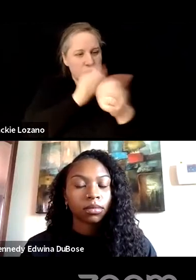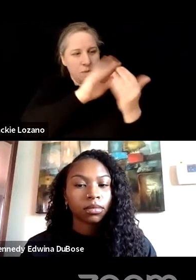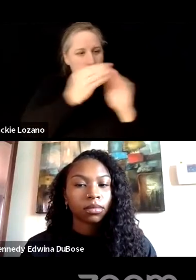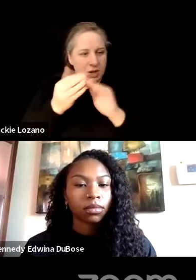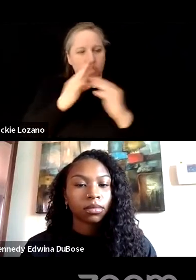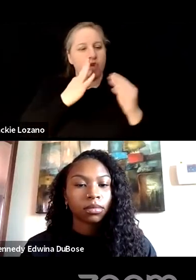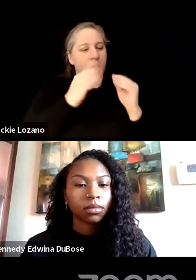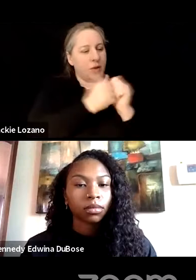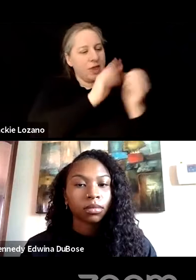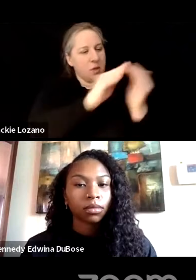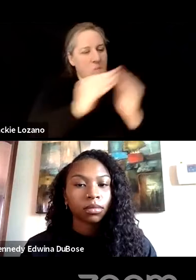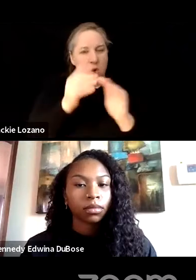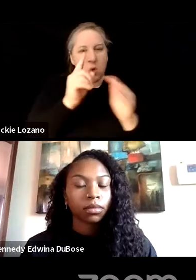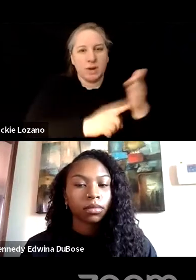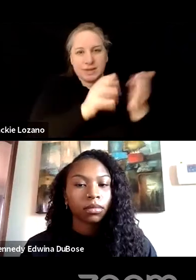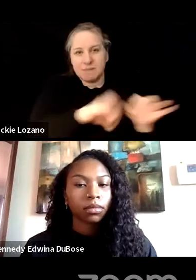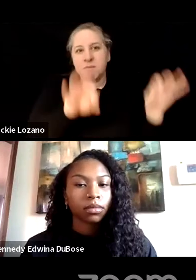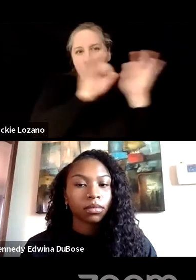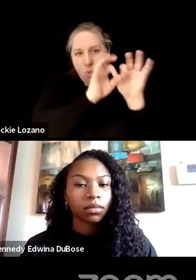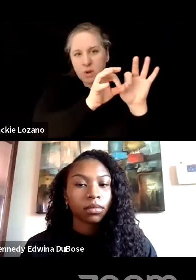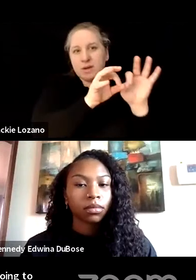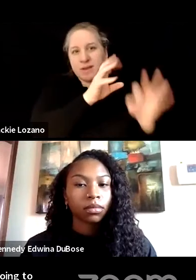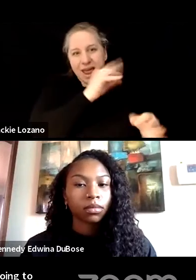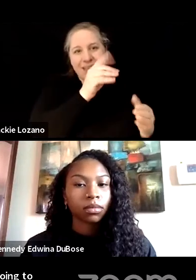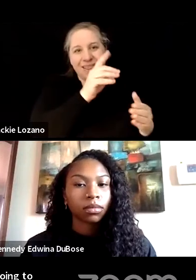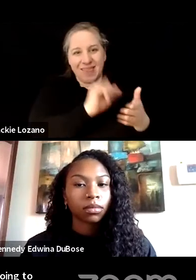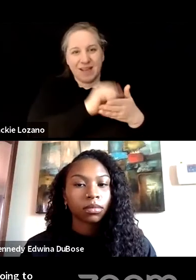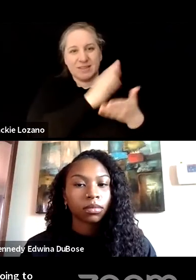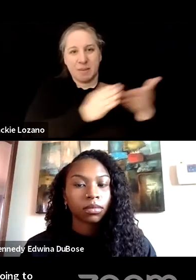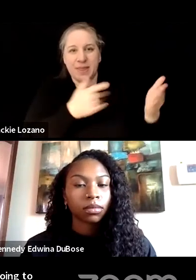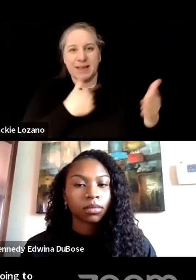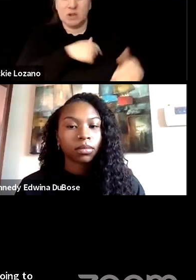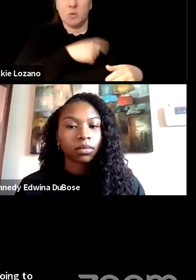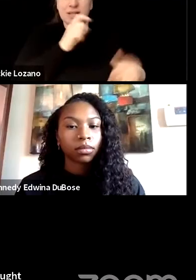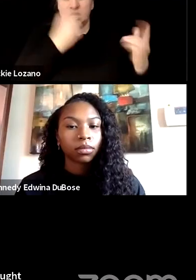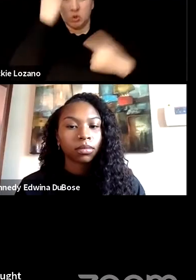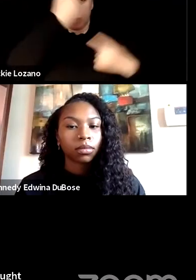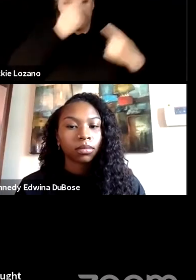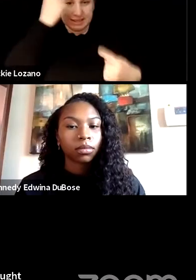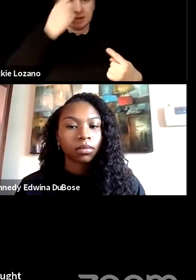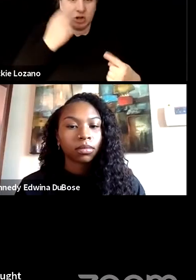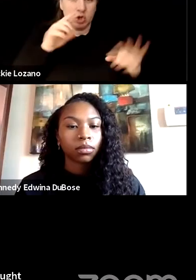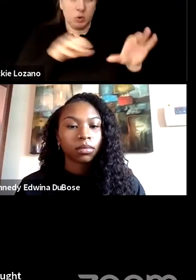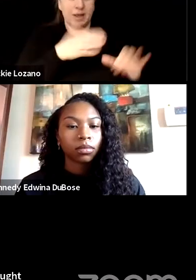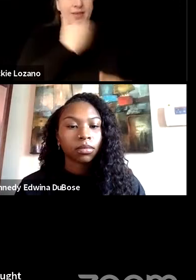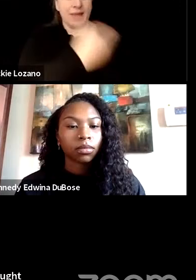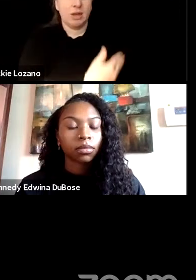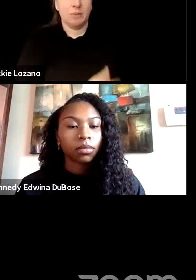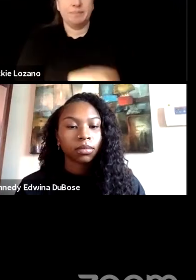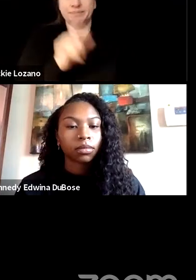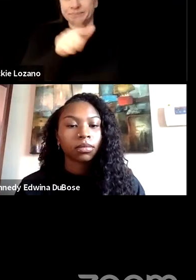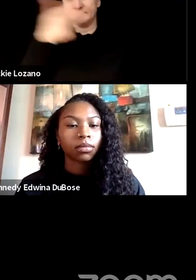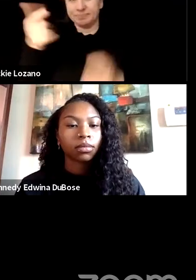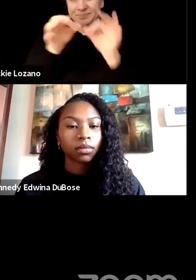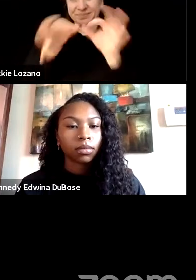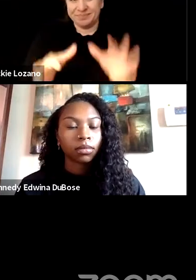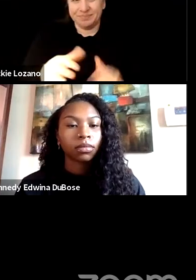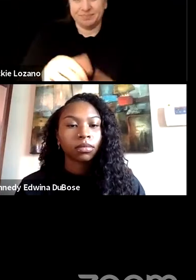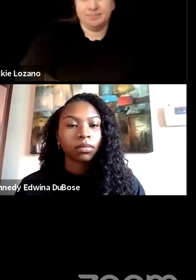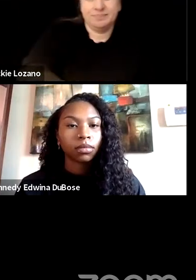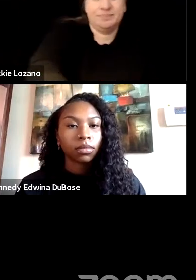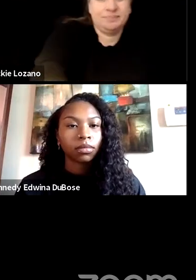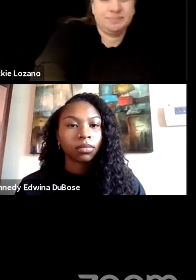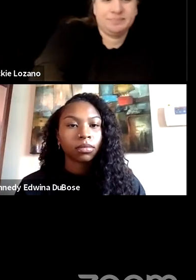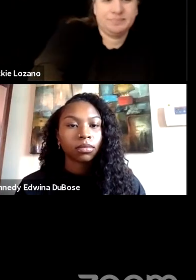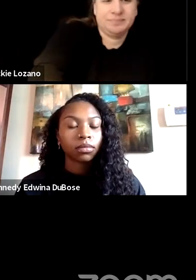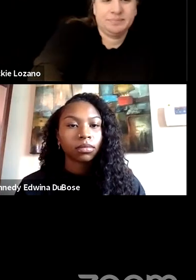what is safe, what is important. And those are some of the things that we need to consider further. Thank you. So